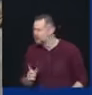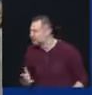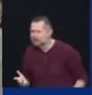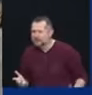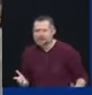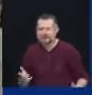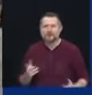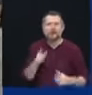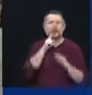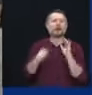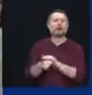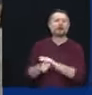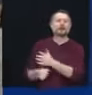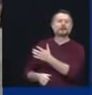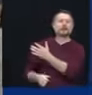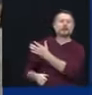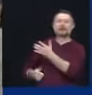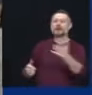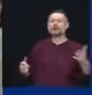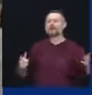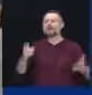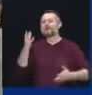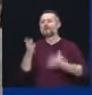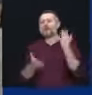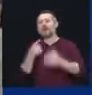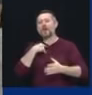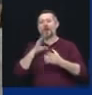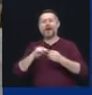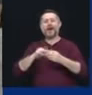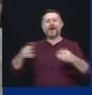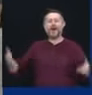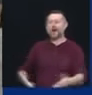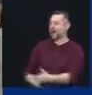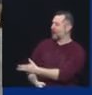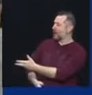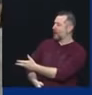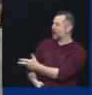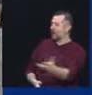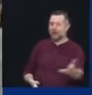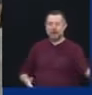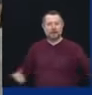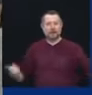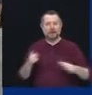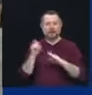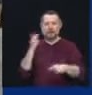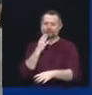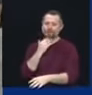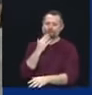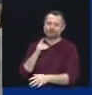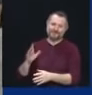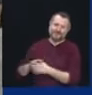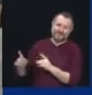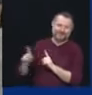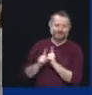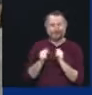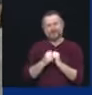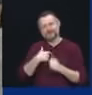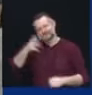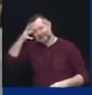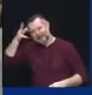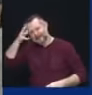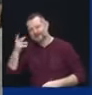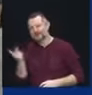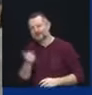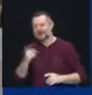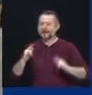hiding. Now, you might say, oh, look how nice his daughter came with him on a trip. They must be very loving